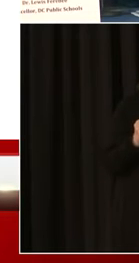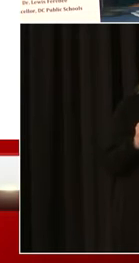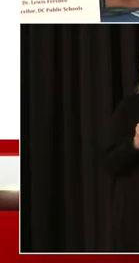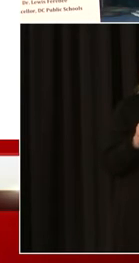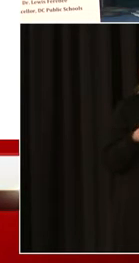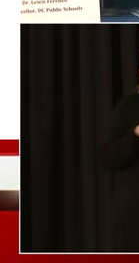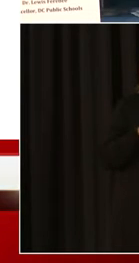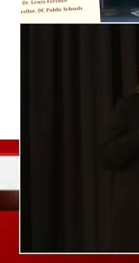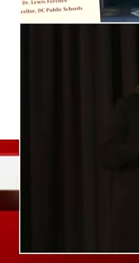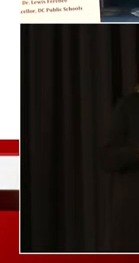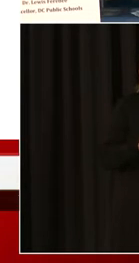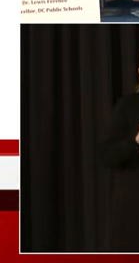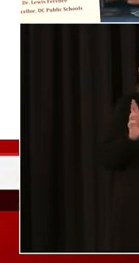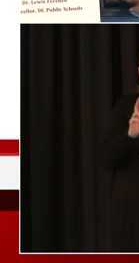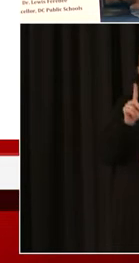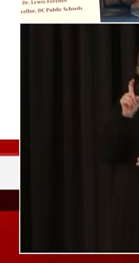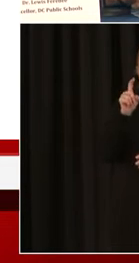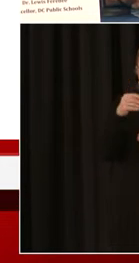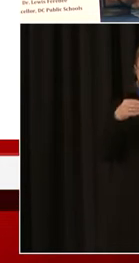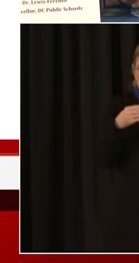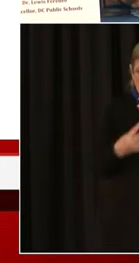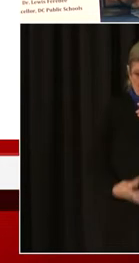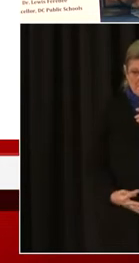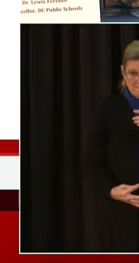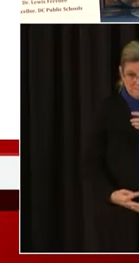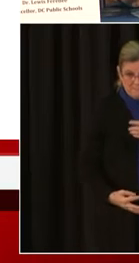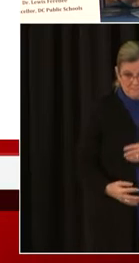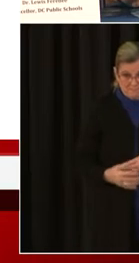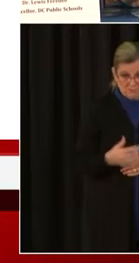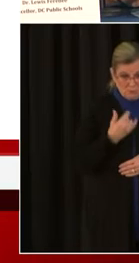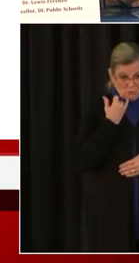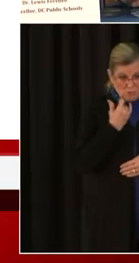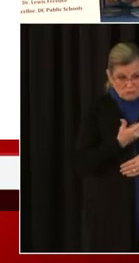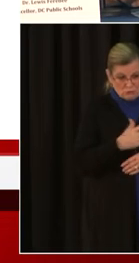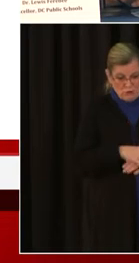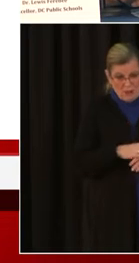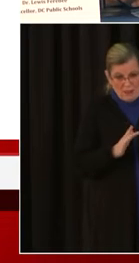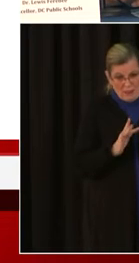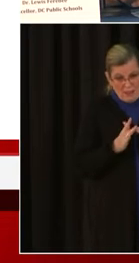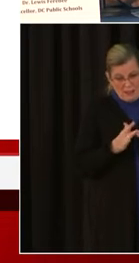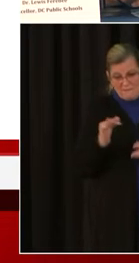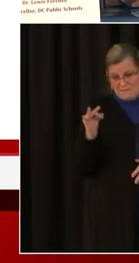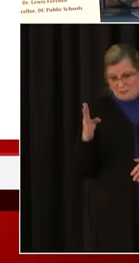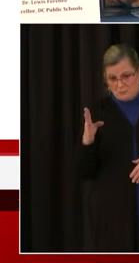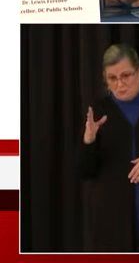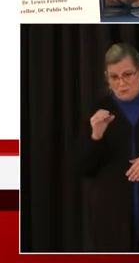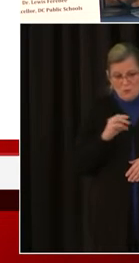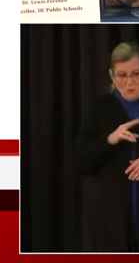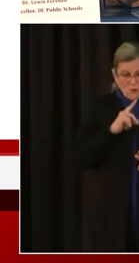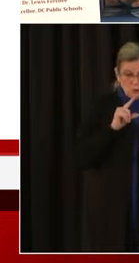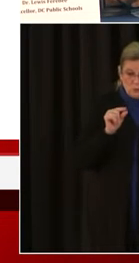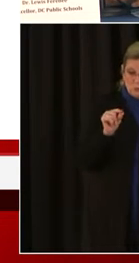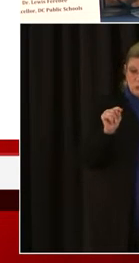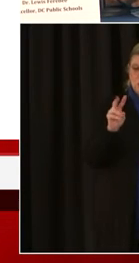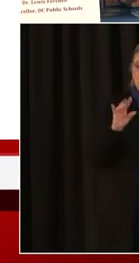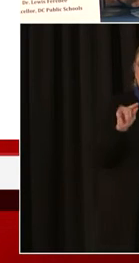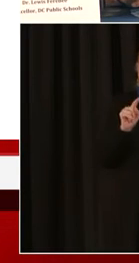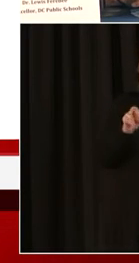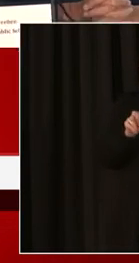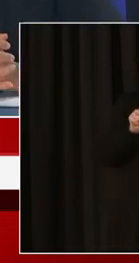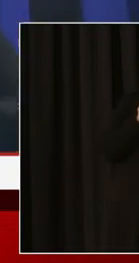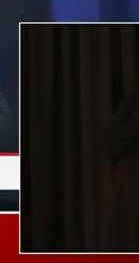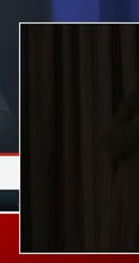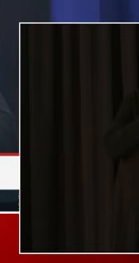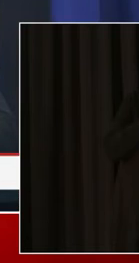entered into the question queue. And if you're watching online through the Facebook or Twitter stream, you can ask your questions